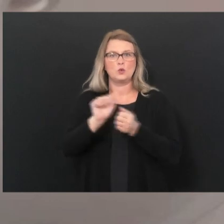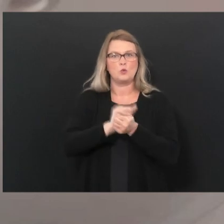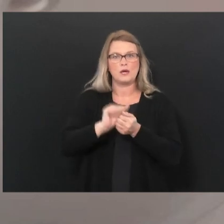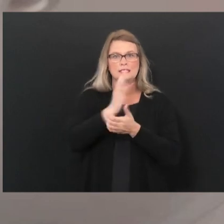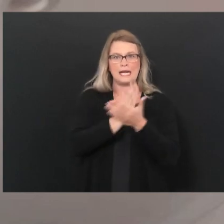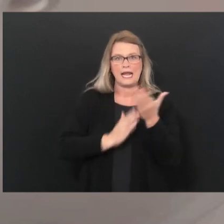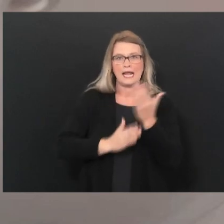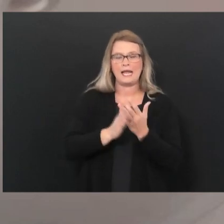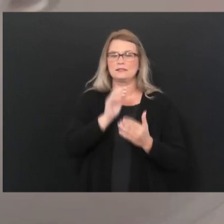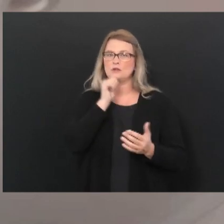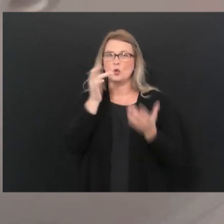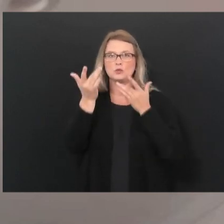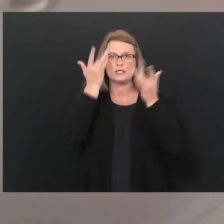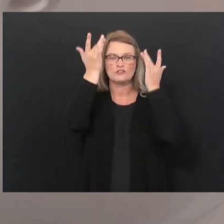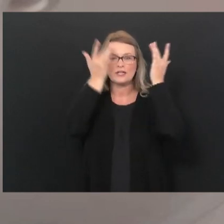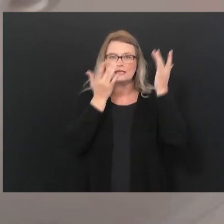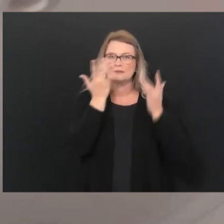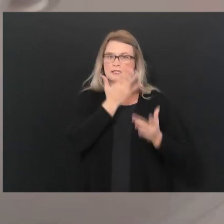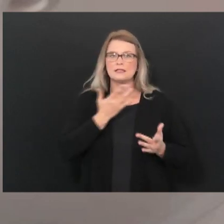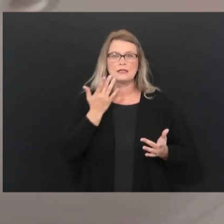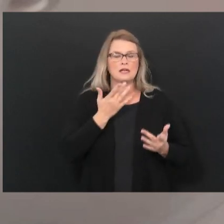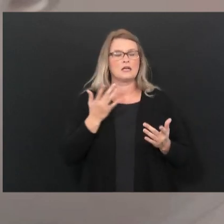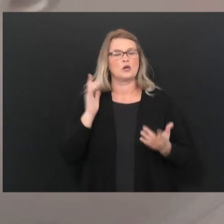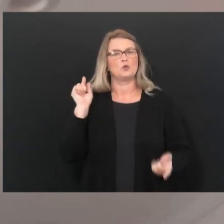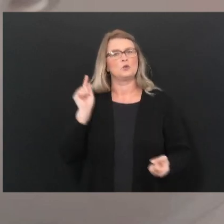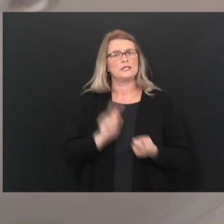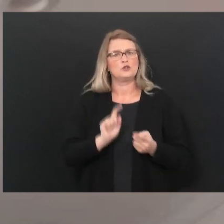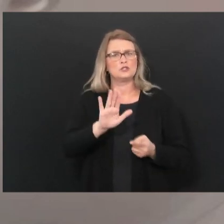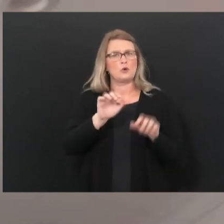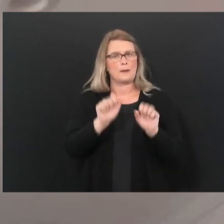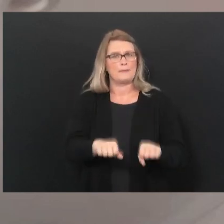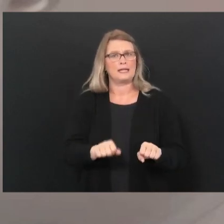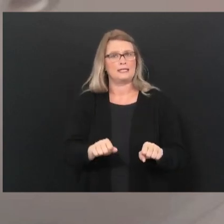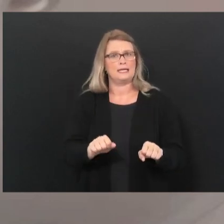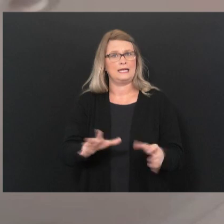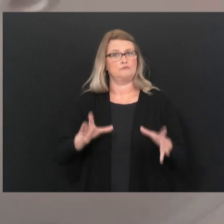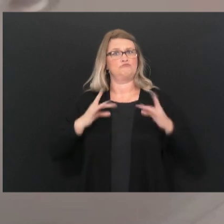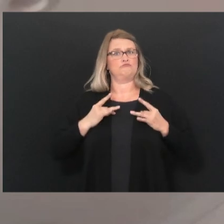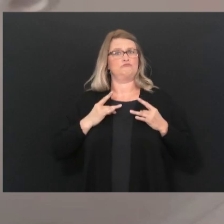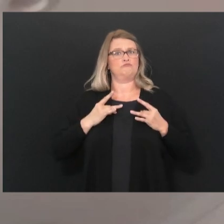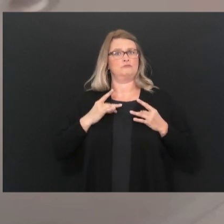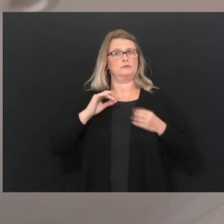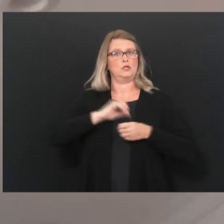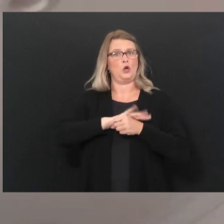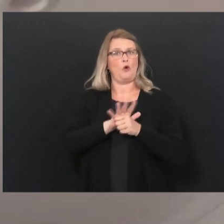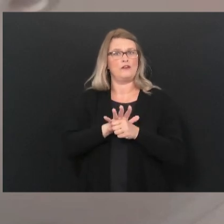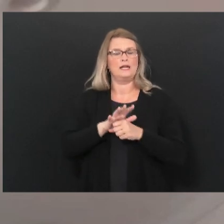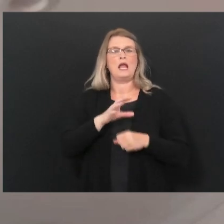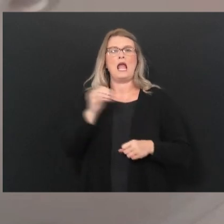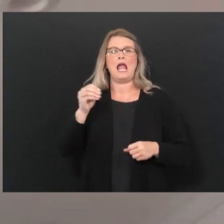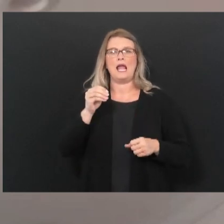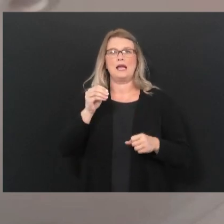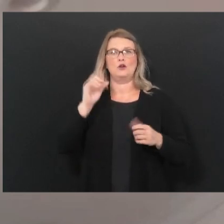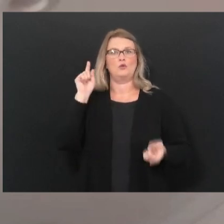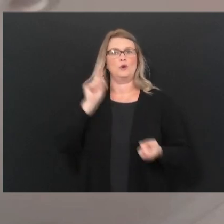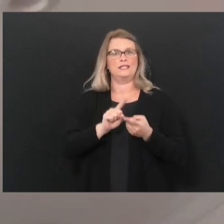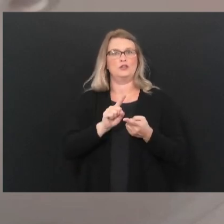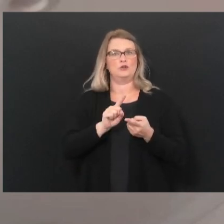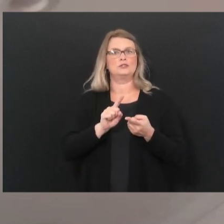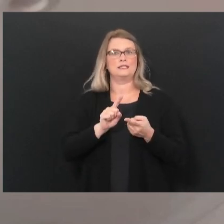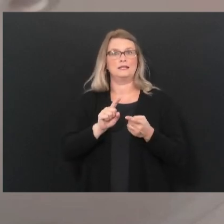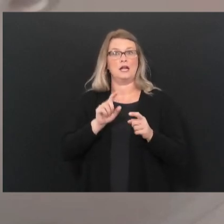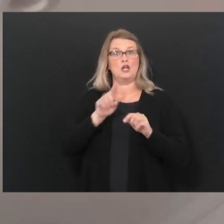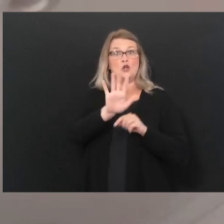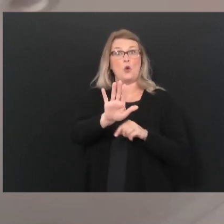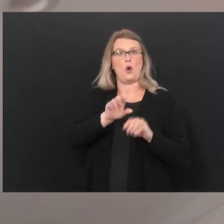avoiding your face, your mouth, your nose, reducing your ability to get the virus, and also reducing your person-to-person spread of